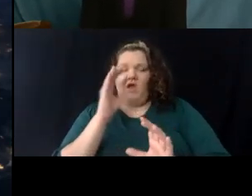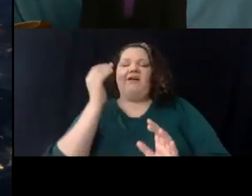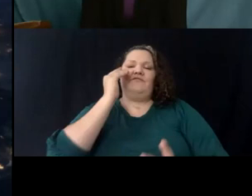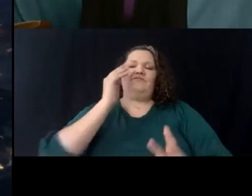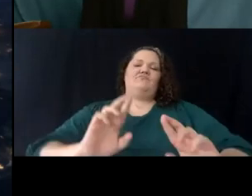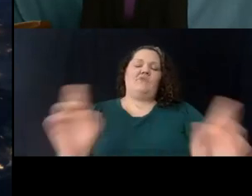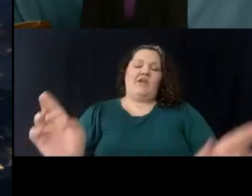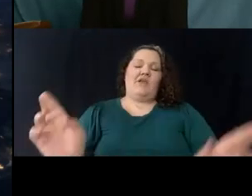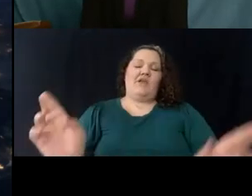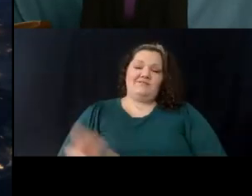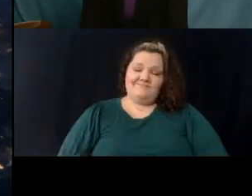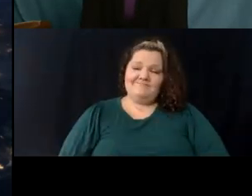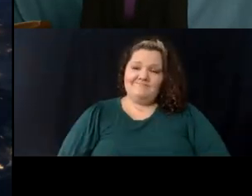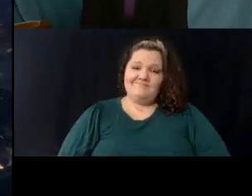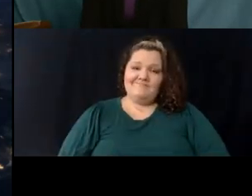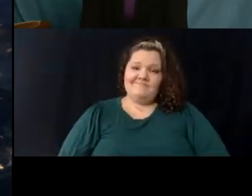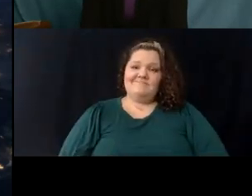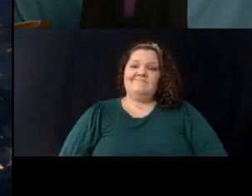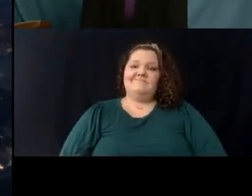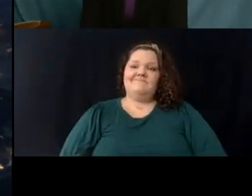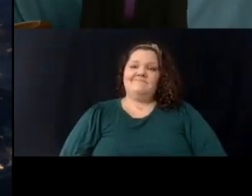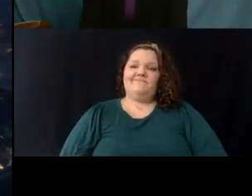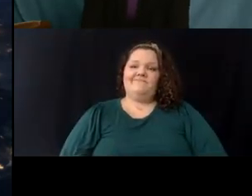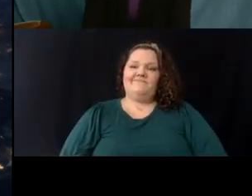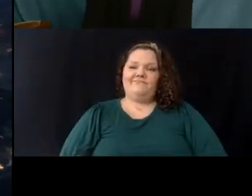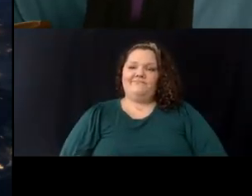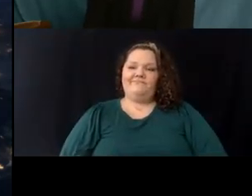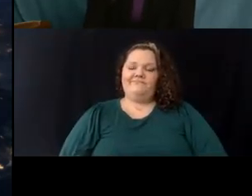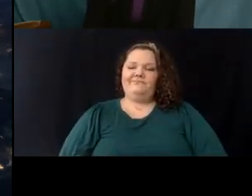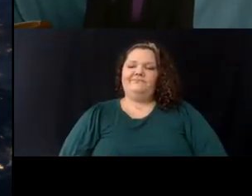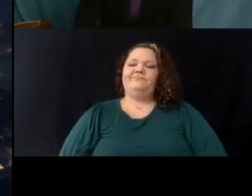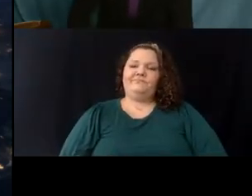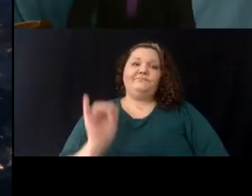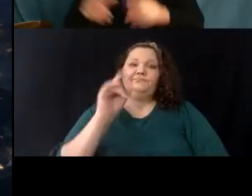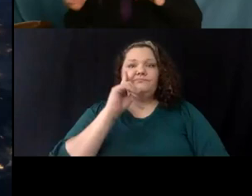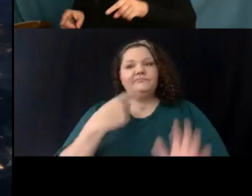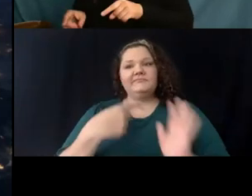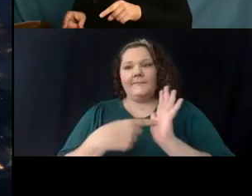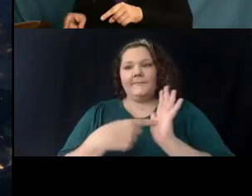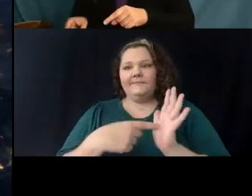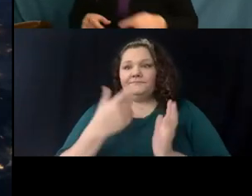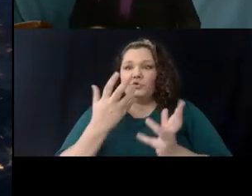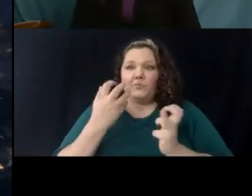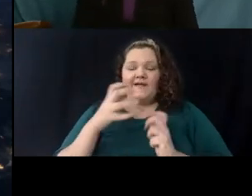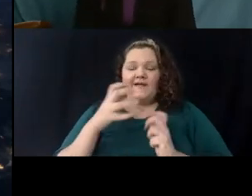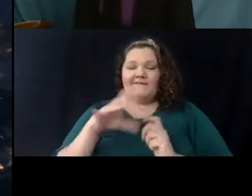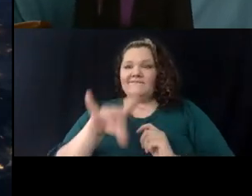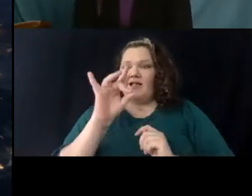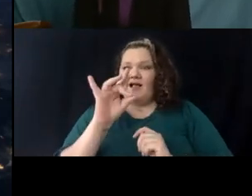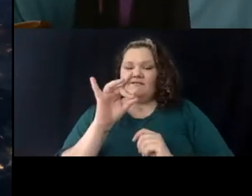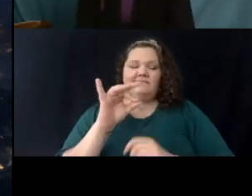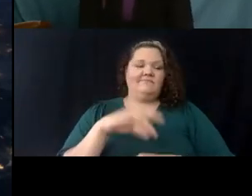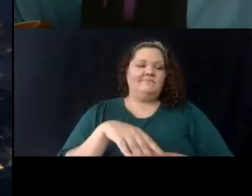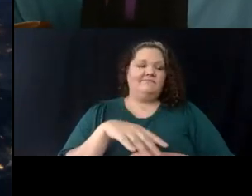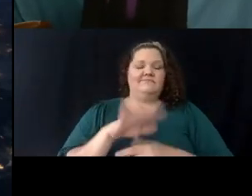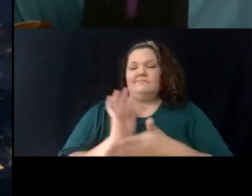But that's a part of your research and your consultation process, is to really get a sense of what terms are used that can be used in hashtags that will really garner the attention